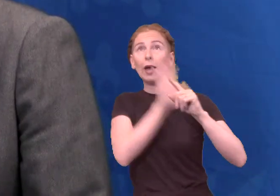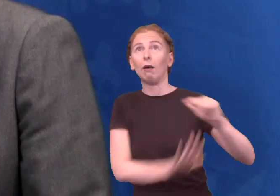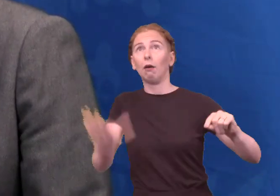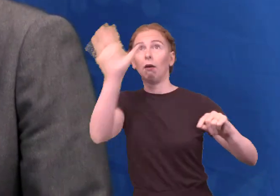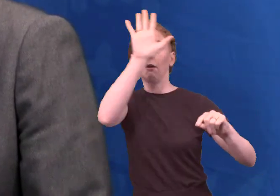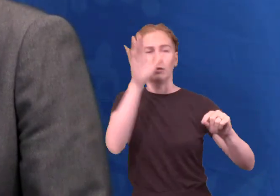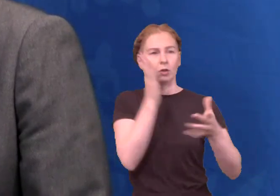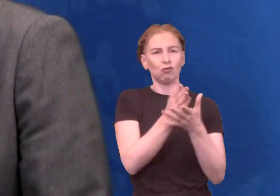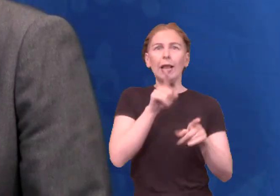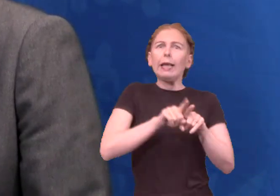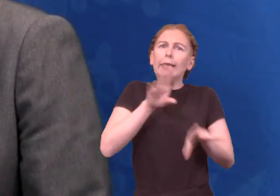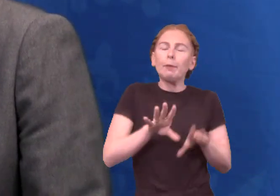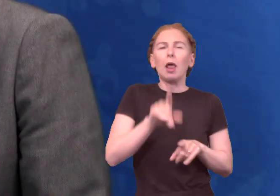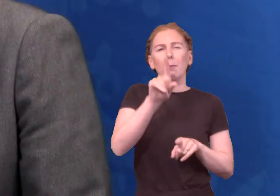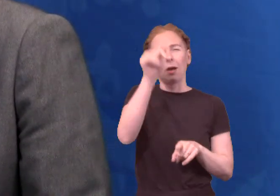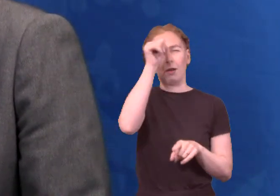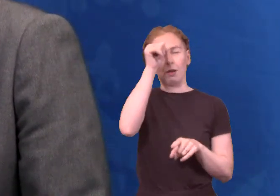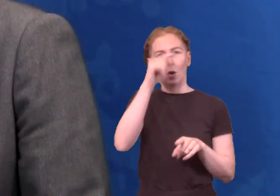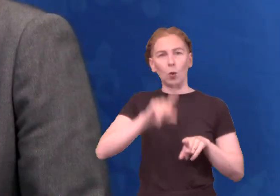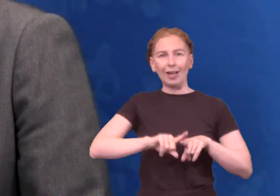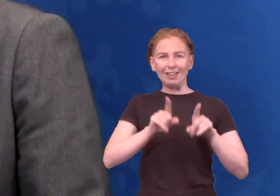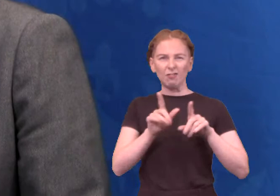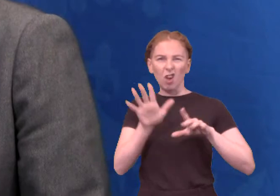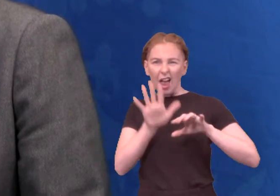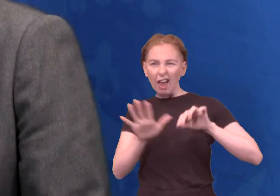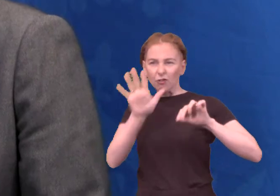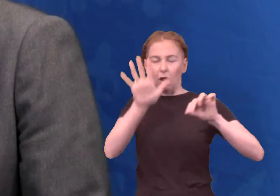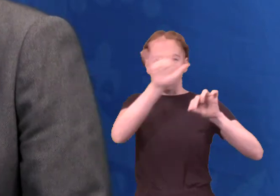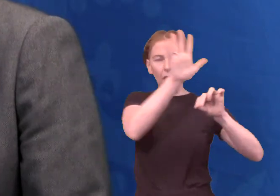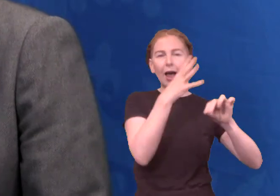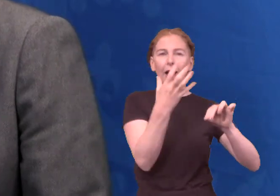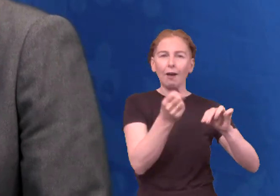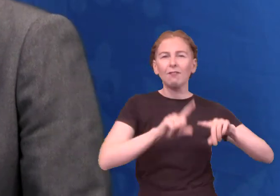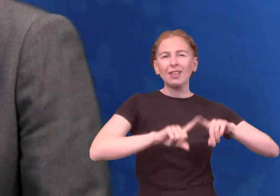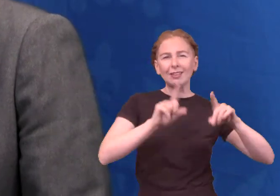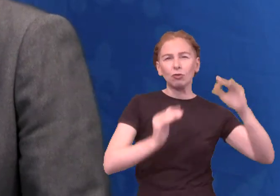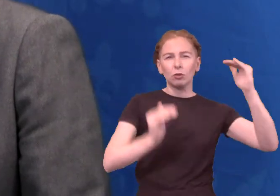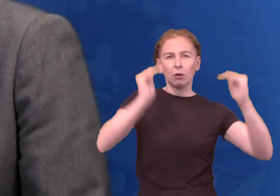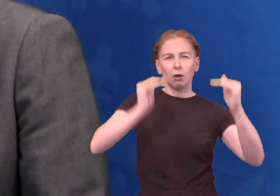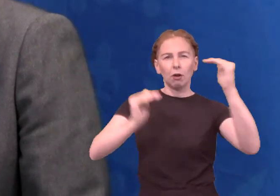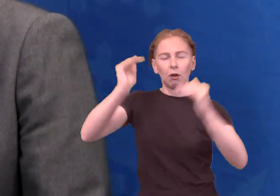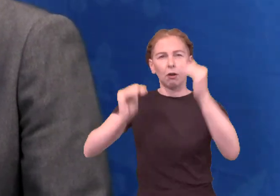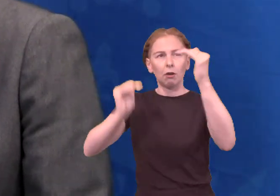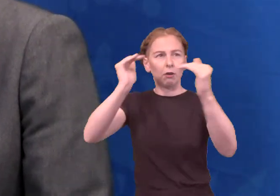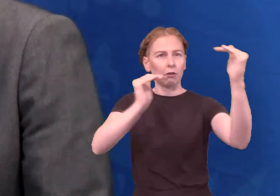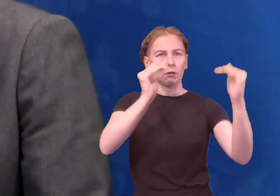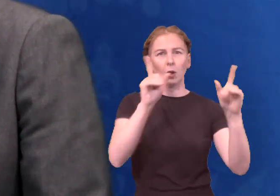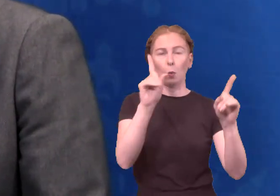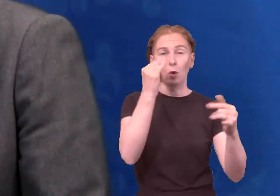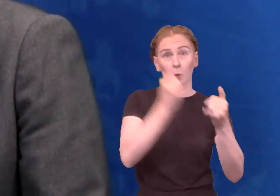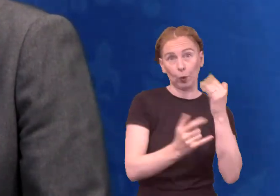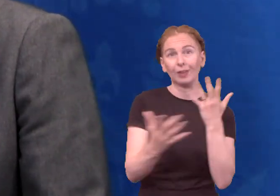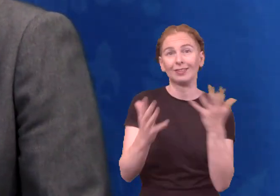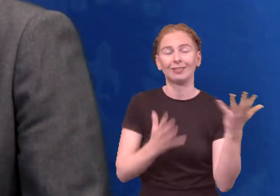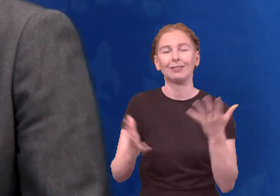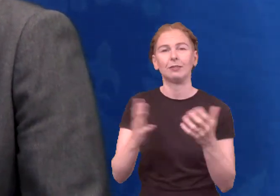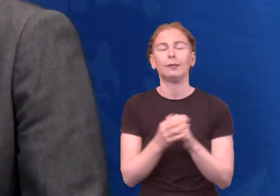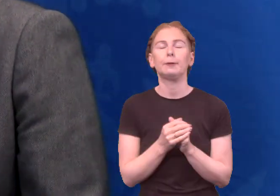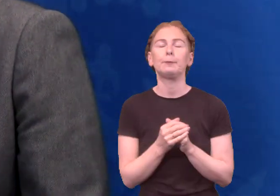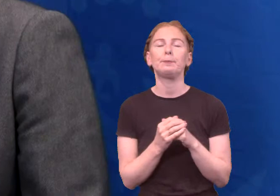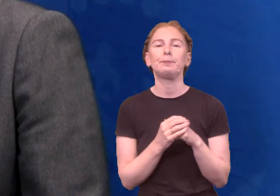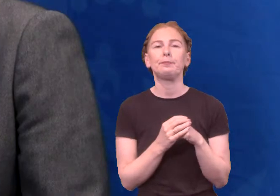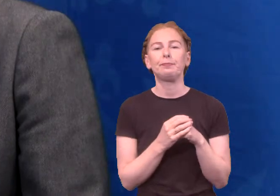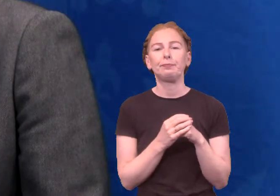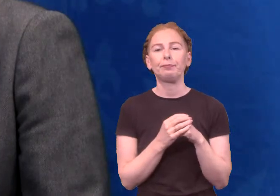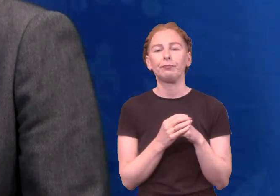but there are variations between different areas and different forces depending on their depending on their geography.